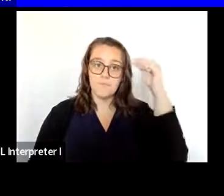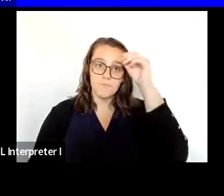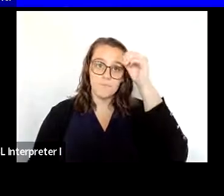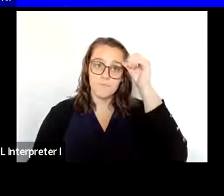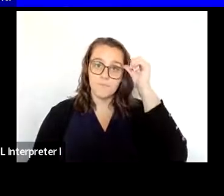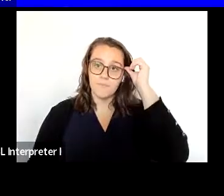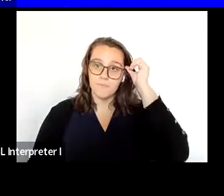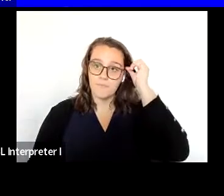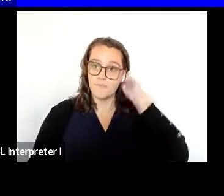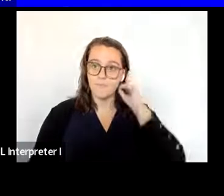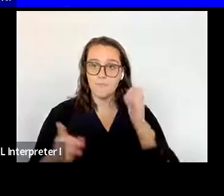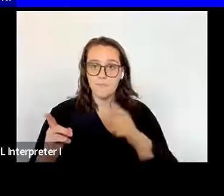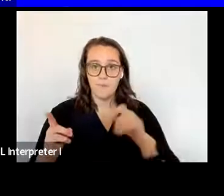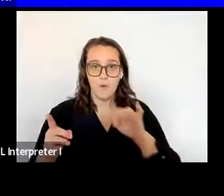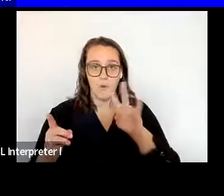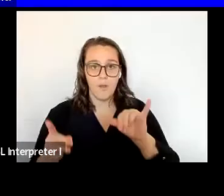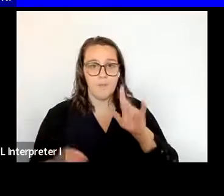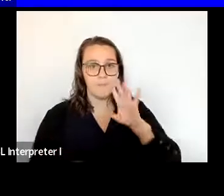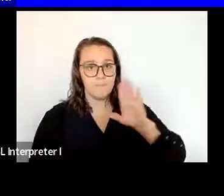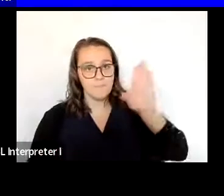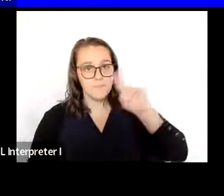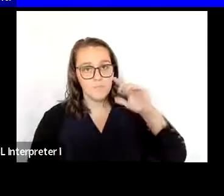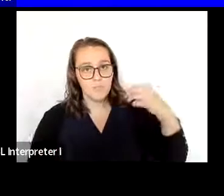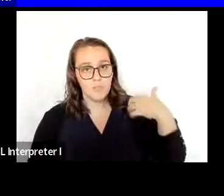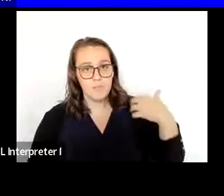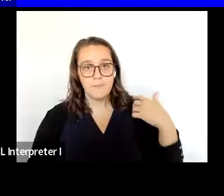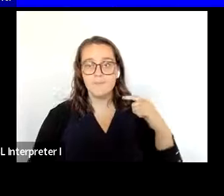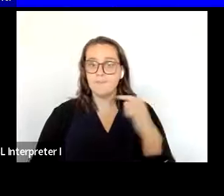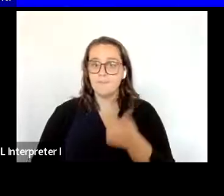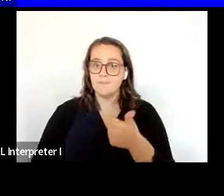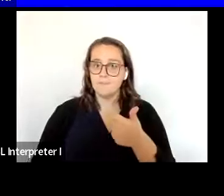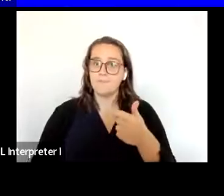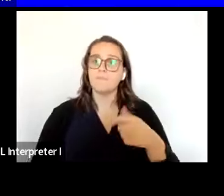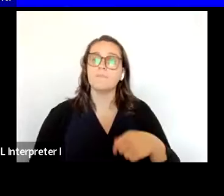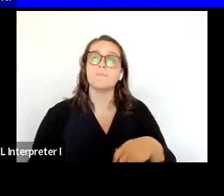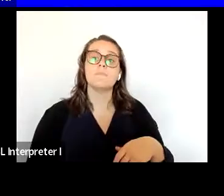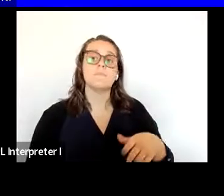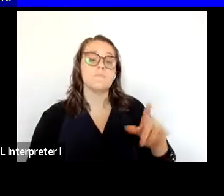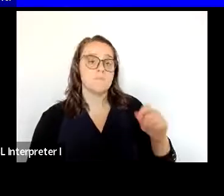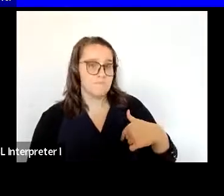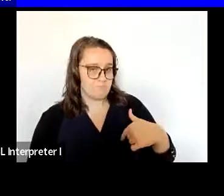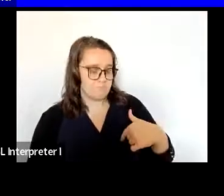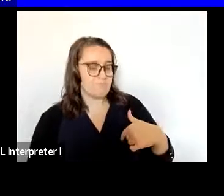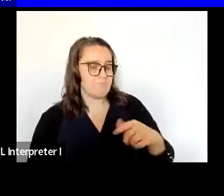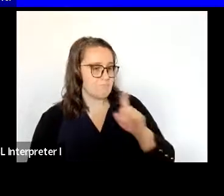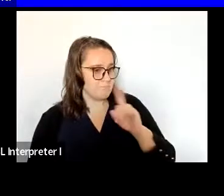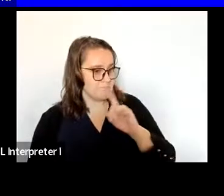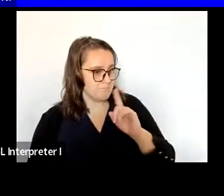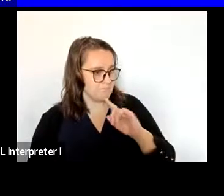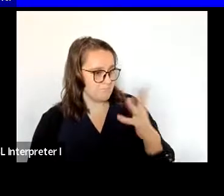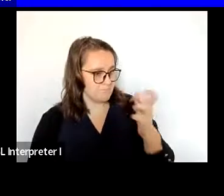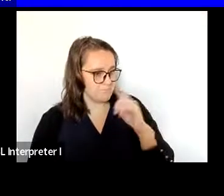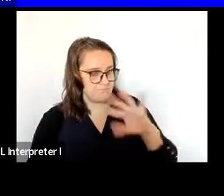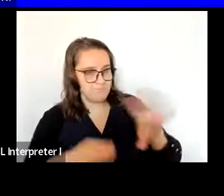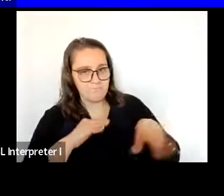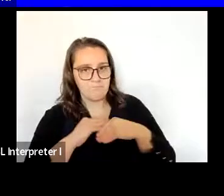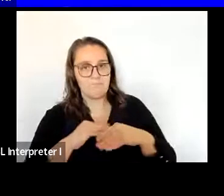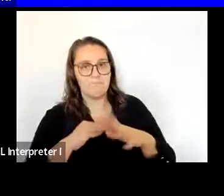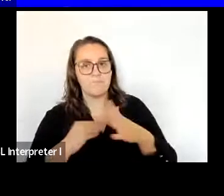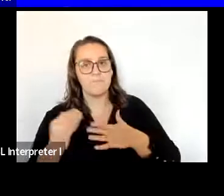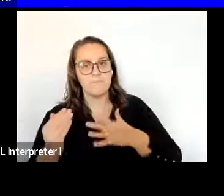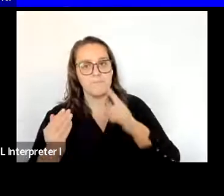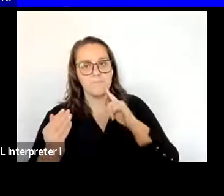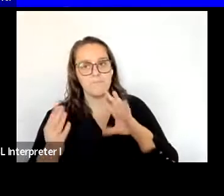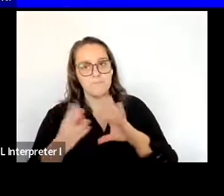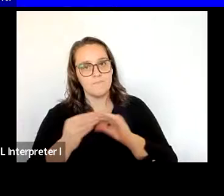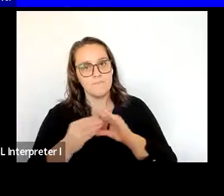Mr. Chairman. Councilmember Gray. Mr. Chairman, I really want to add my voice to those